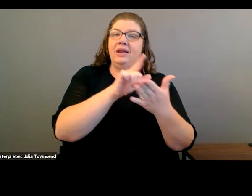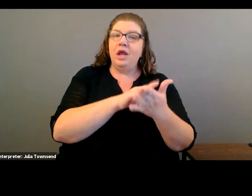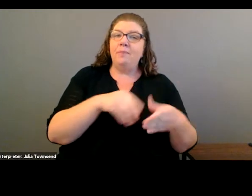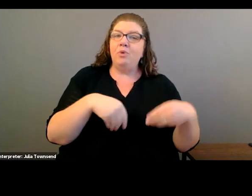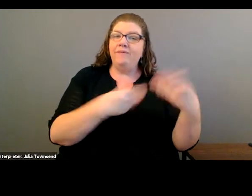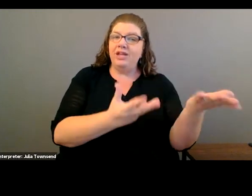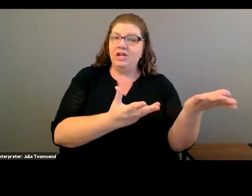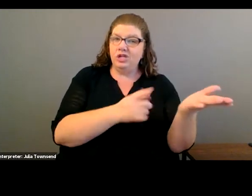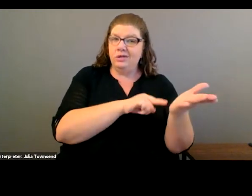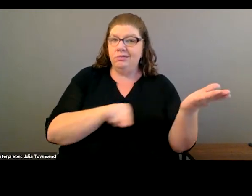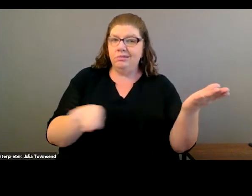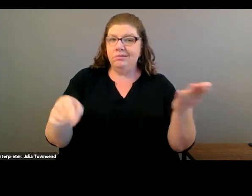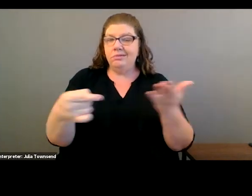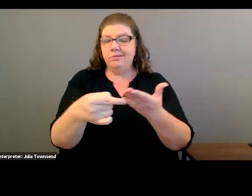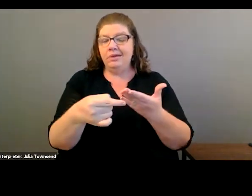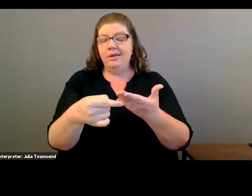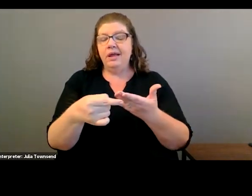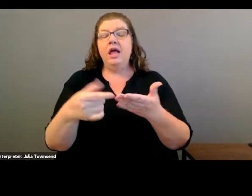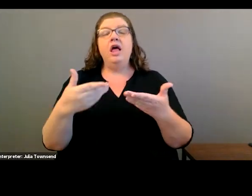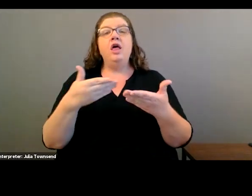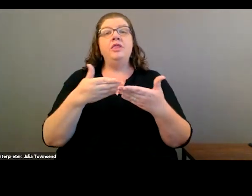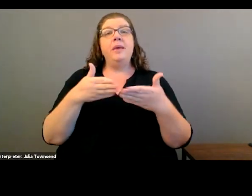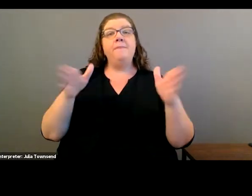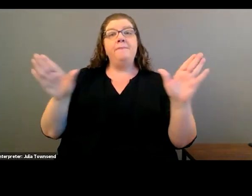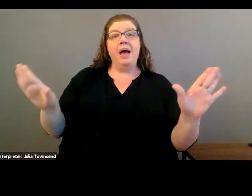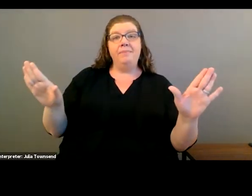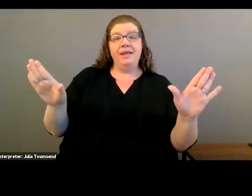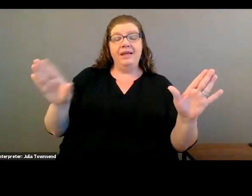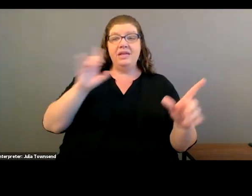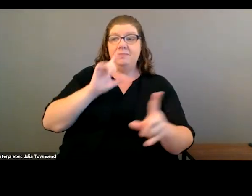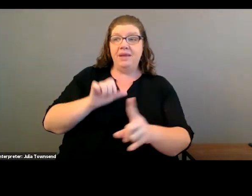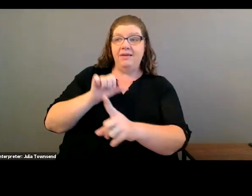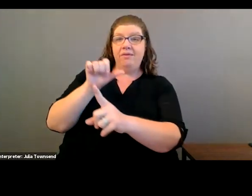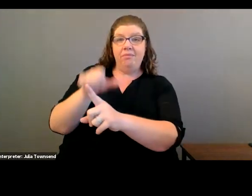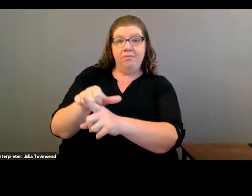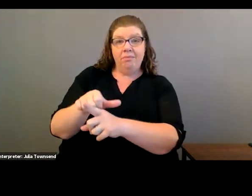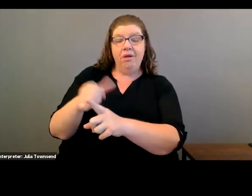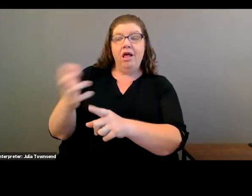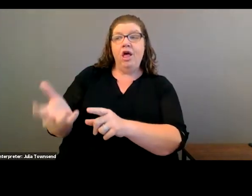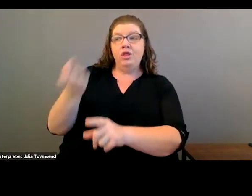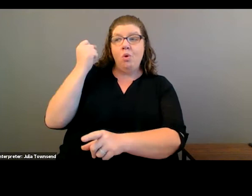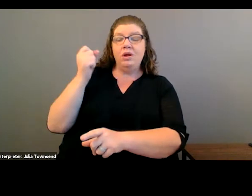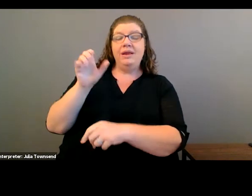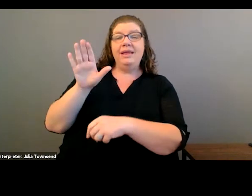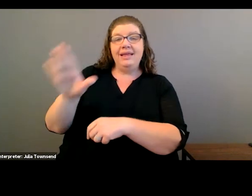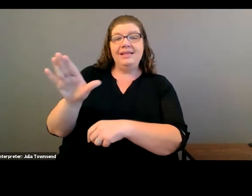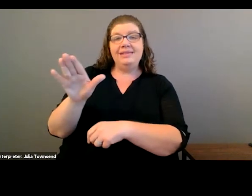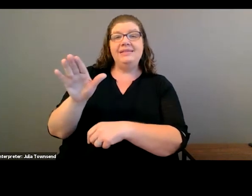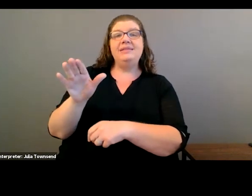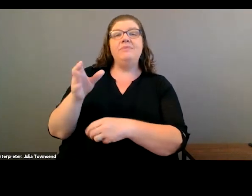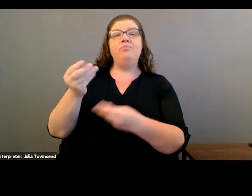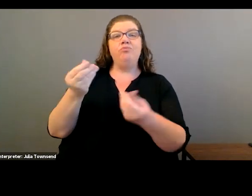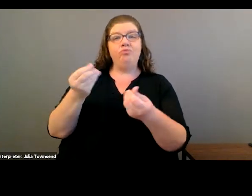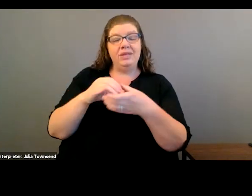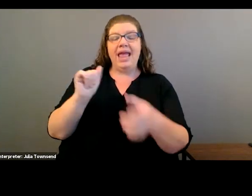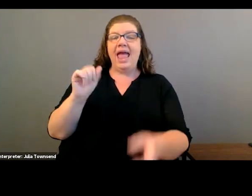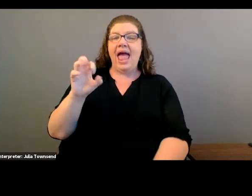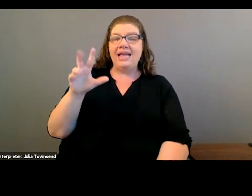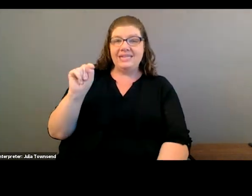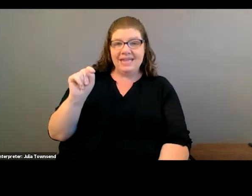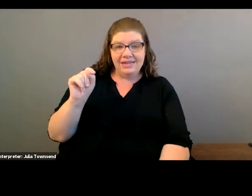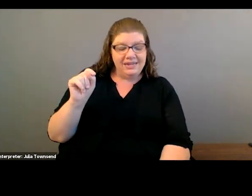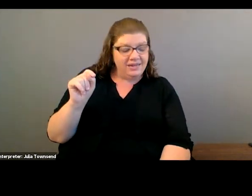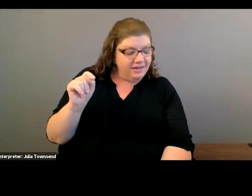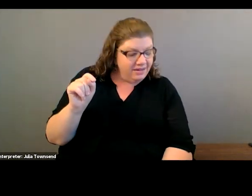And the public is being shorted of its assets, which it desperately